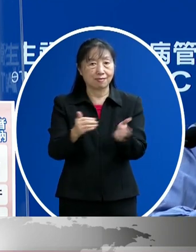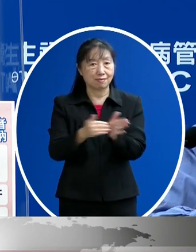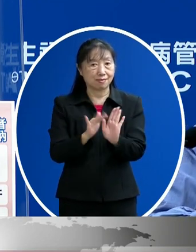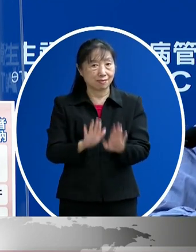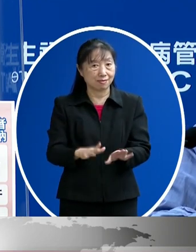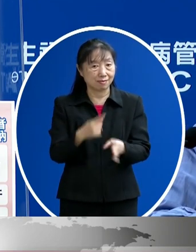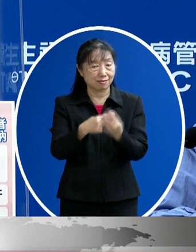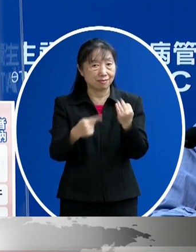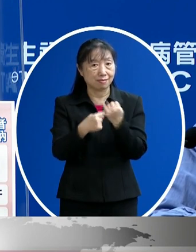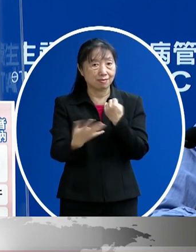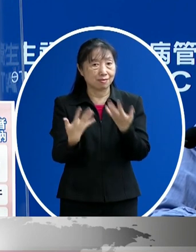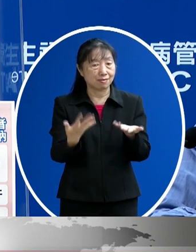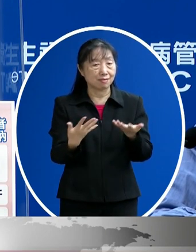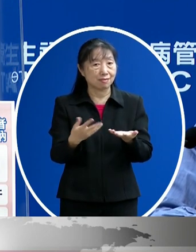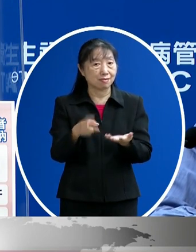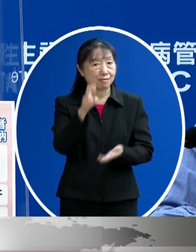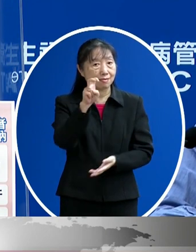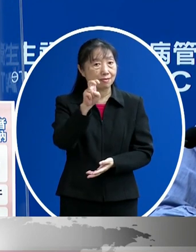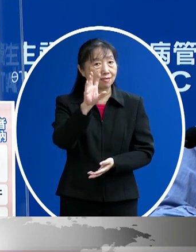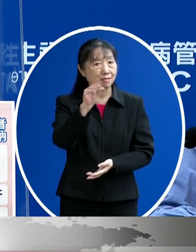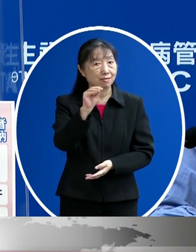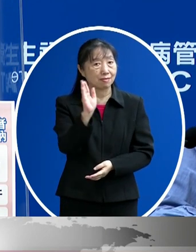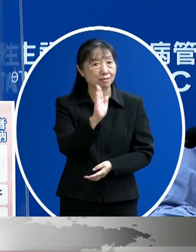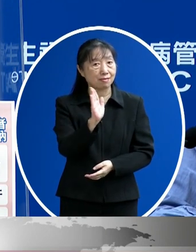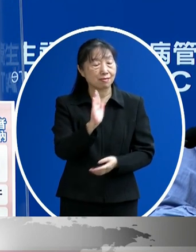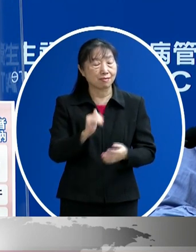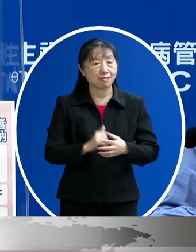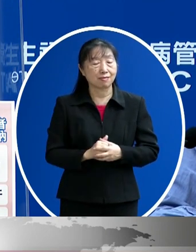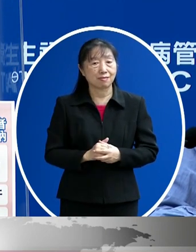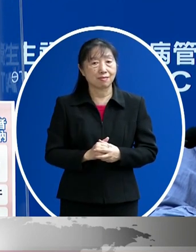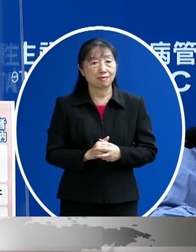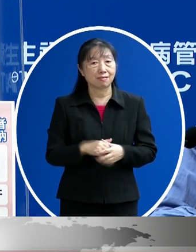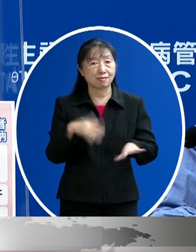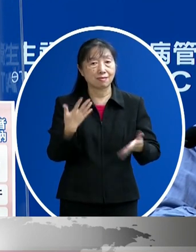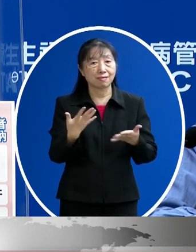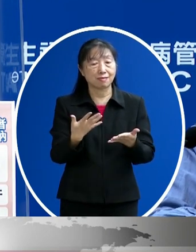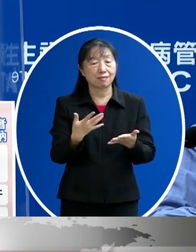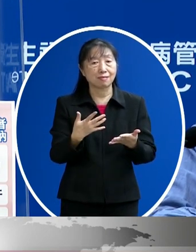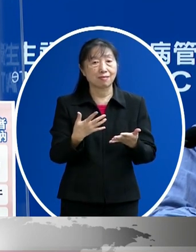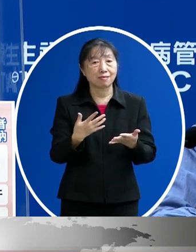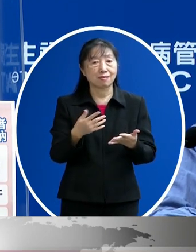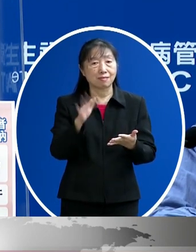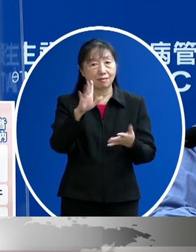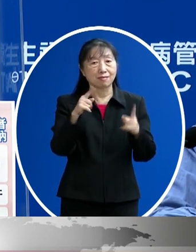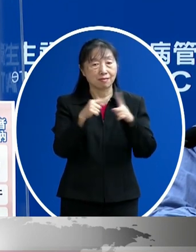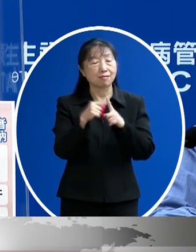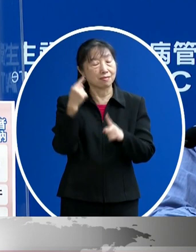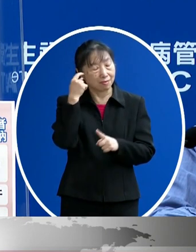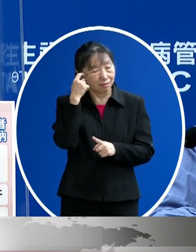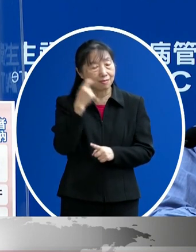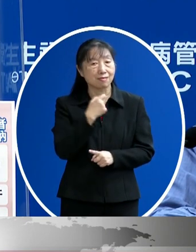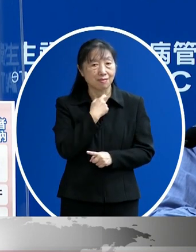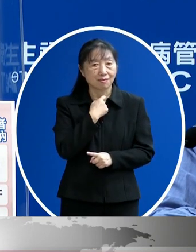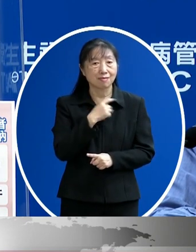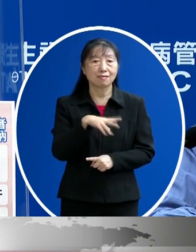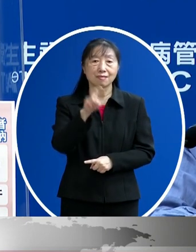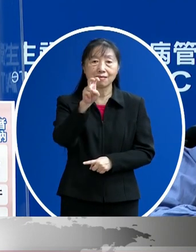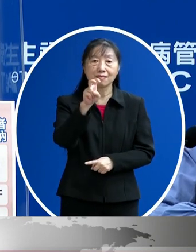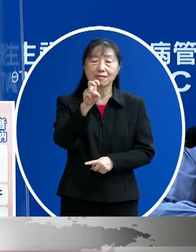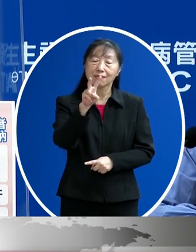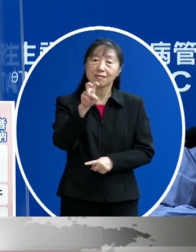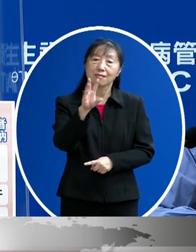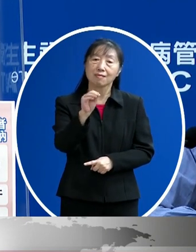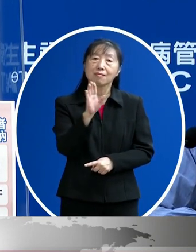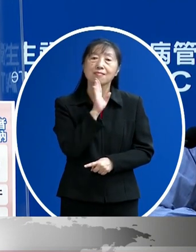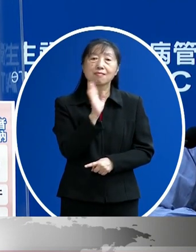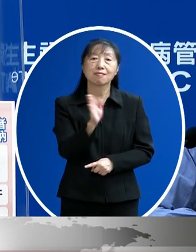4 p.m., and so far about 220,000 people have signed up. Those who sign up will be able to schedule an appointment